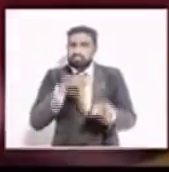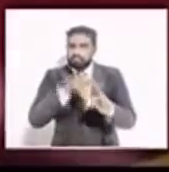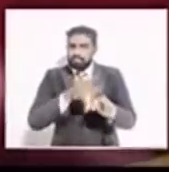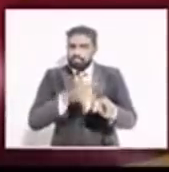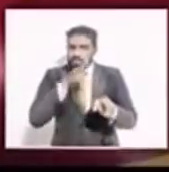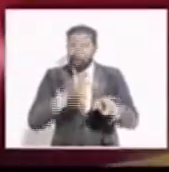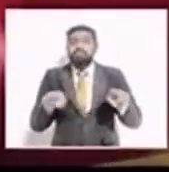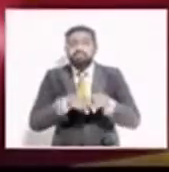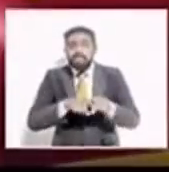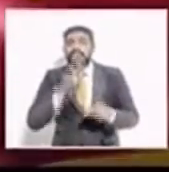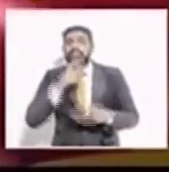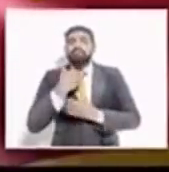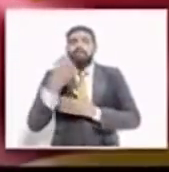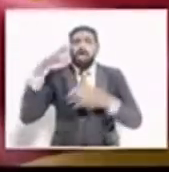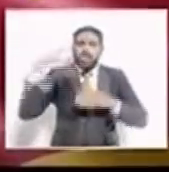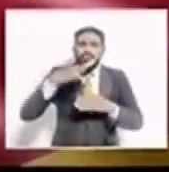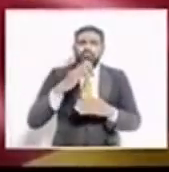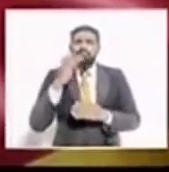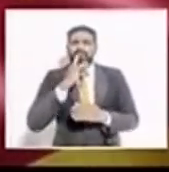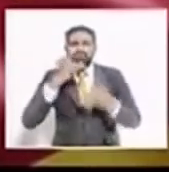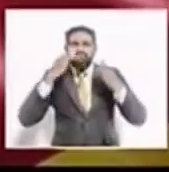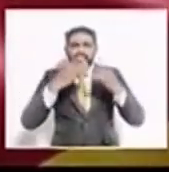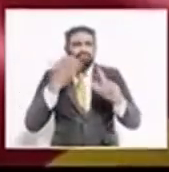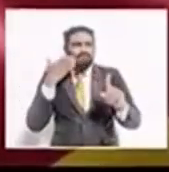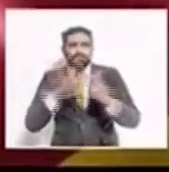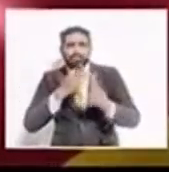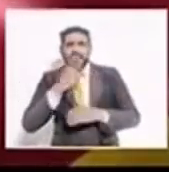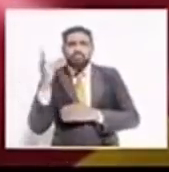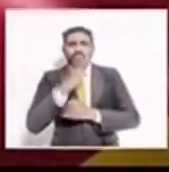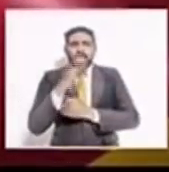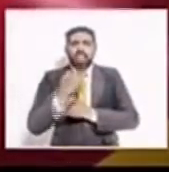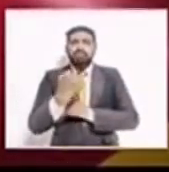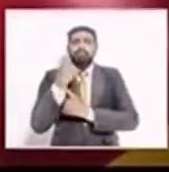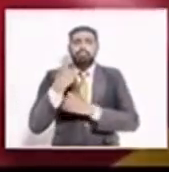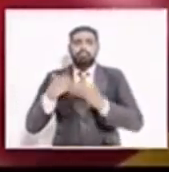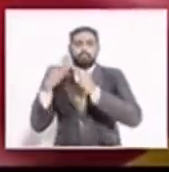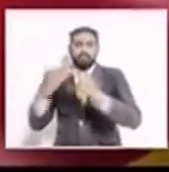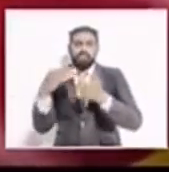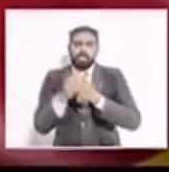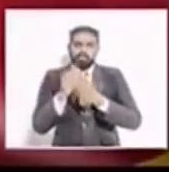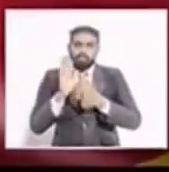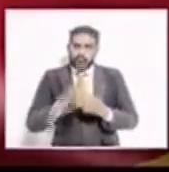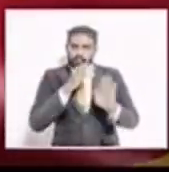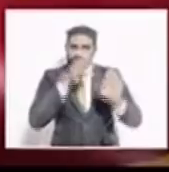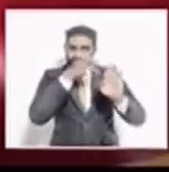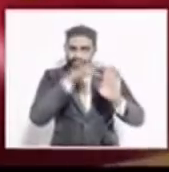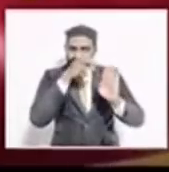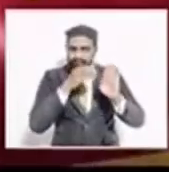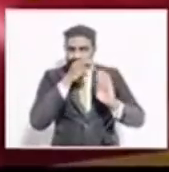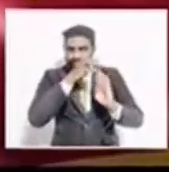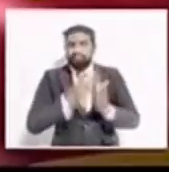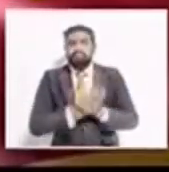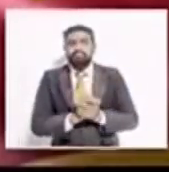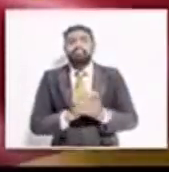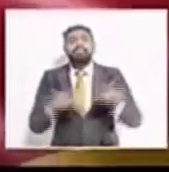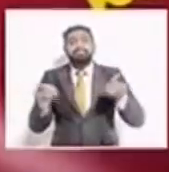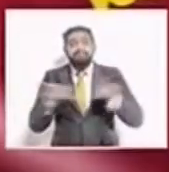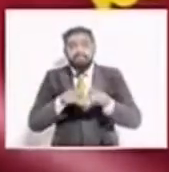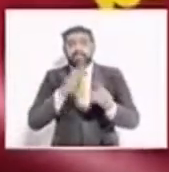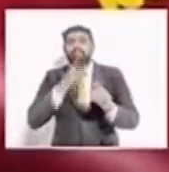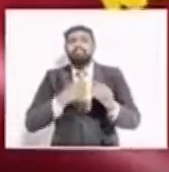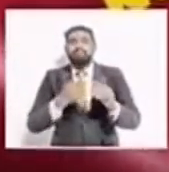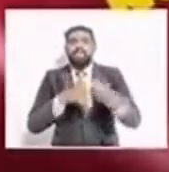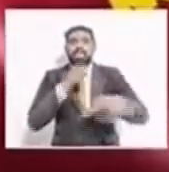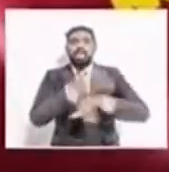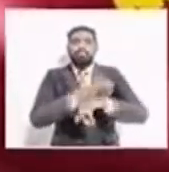Sampur and the Delft Islands, and the reopening of the Palale Airport for commercial operations. Preparations to sign